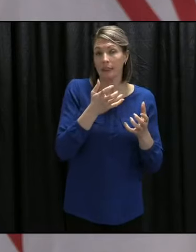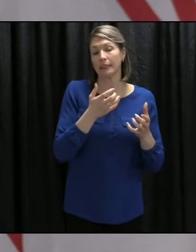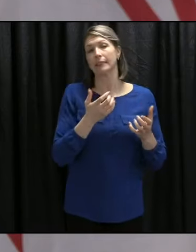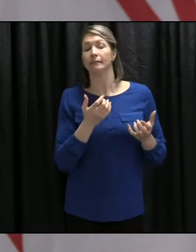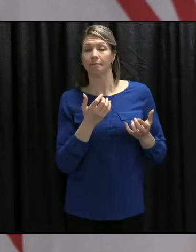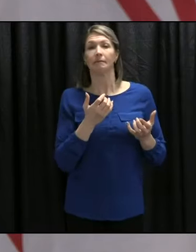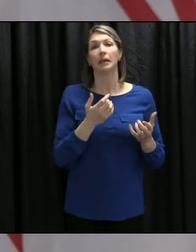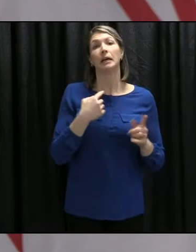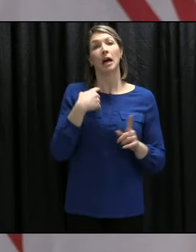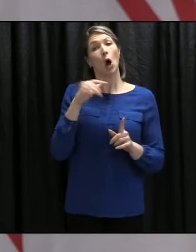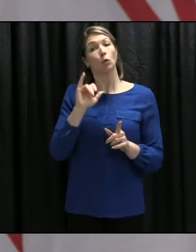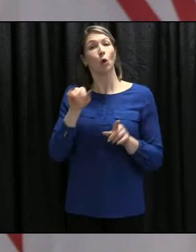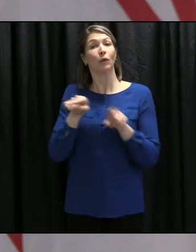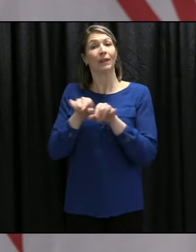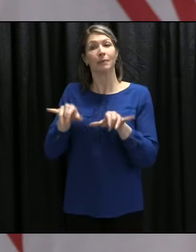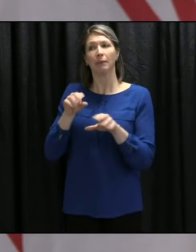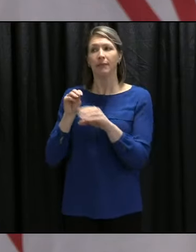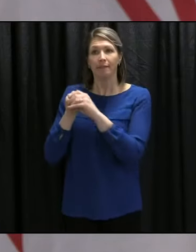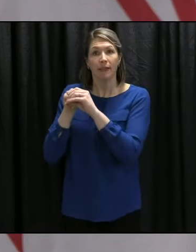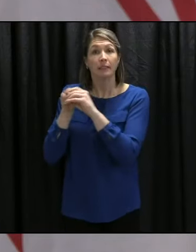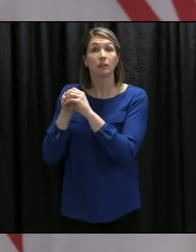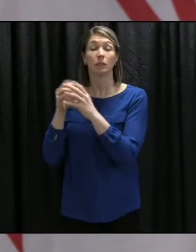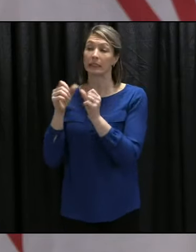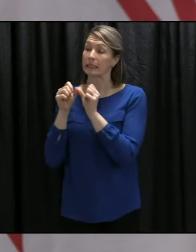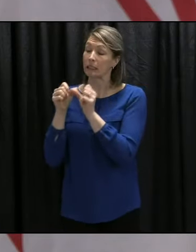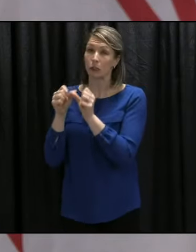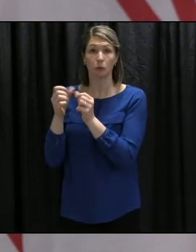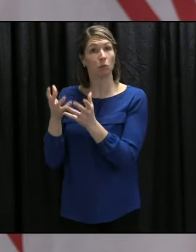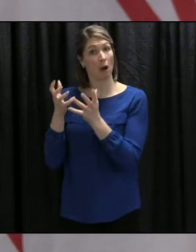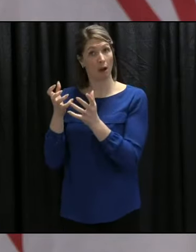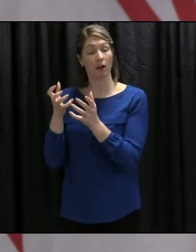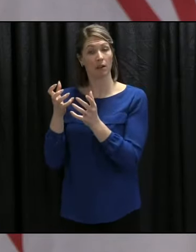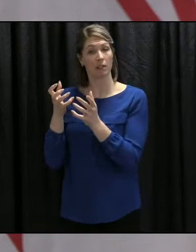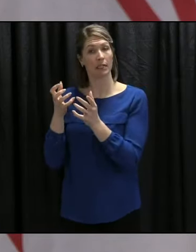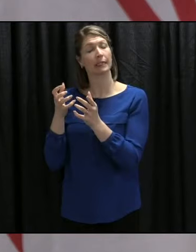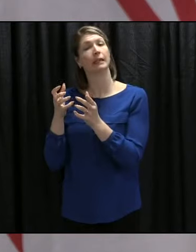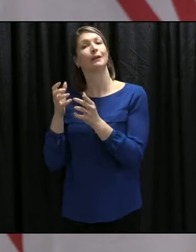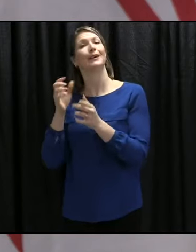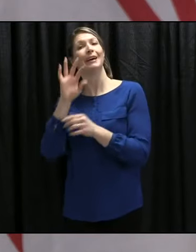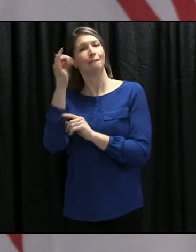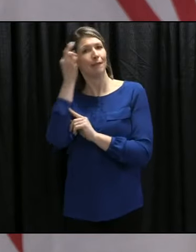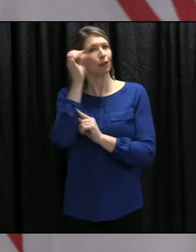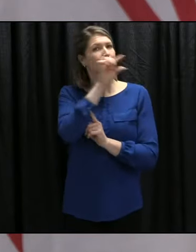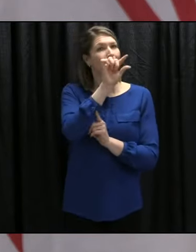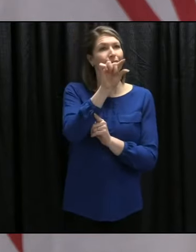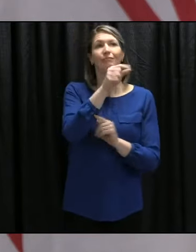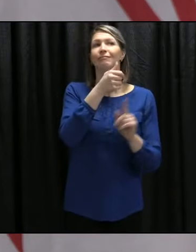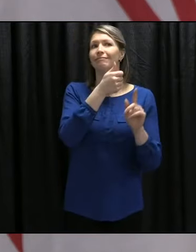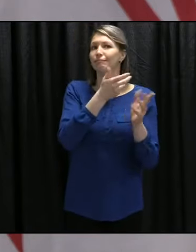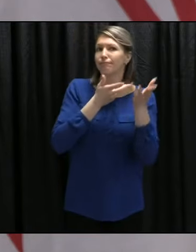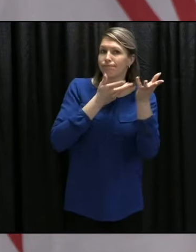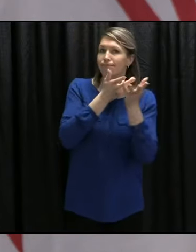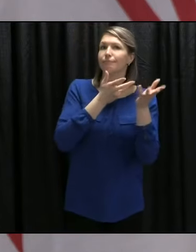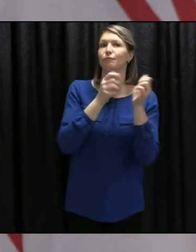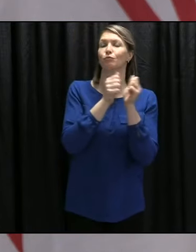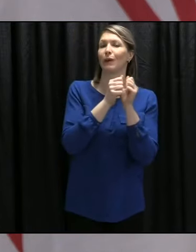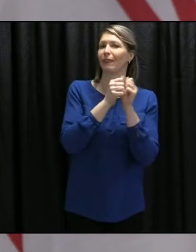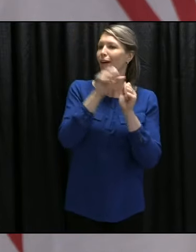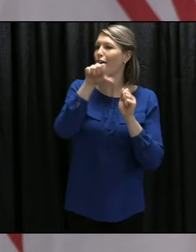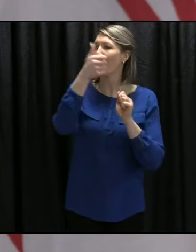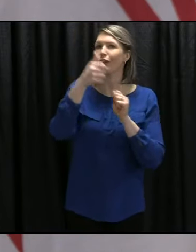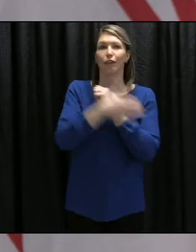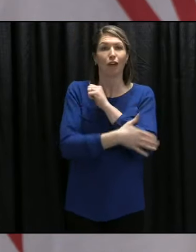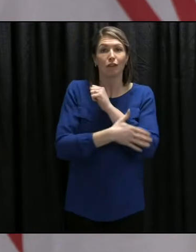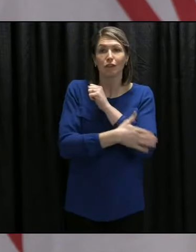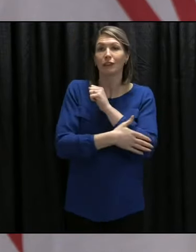offshore. Plus, we also know that the work with the federal government was ongoing with the consultations around the assessments